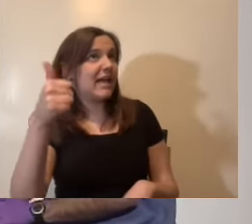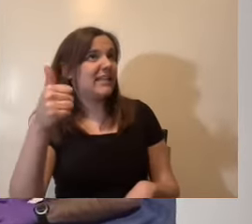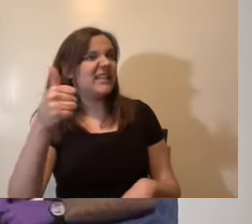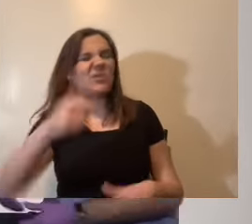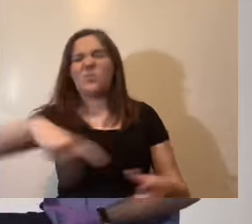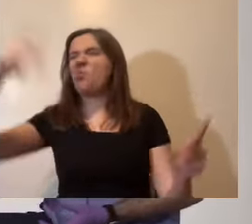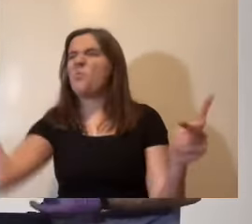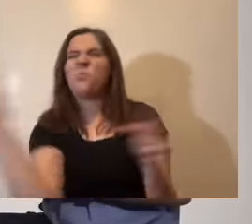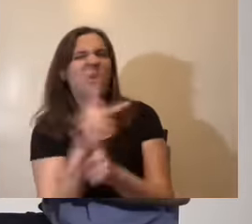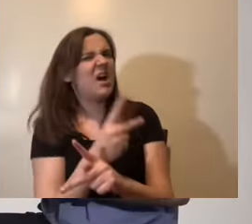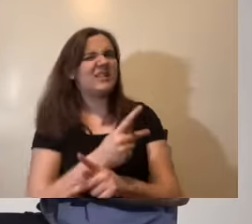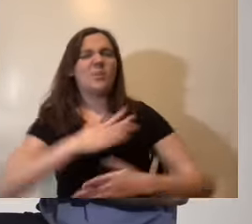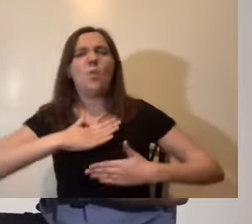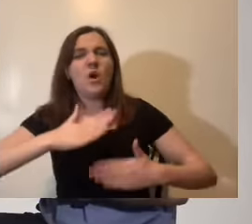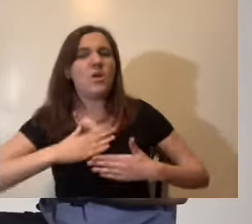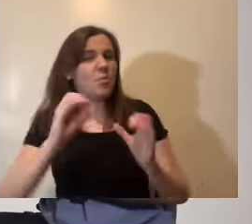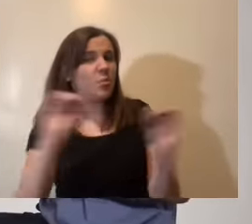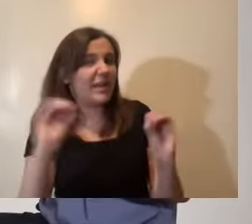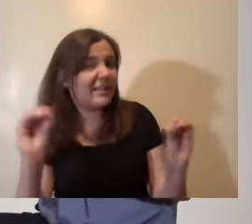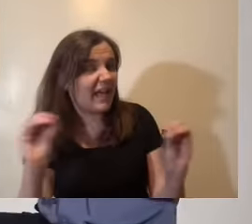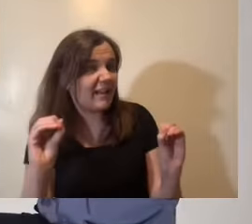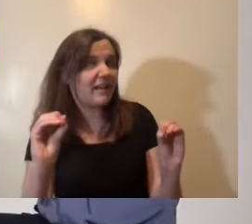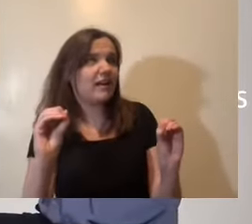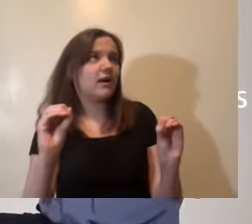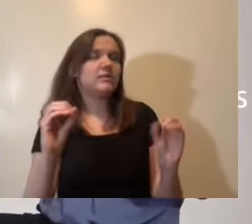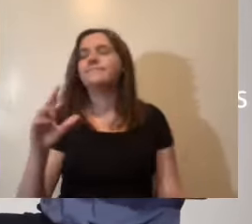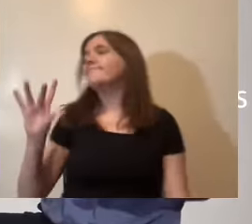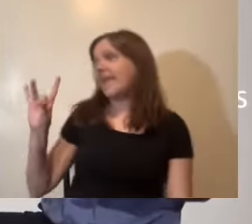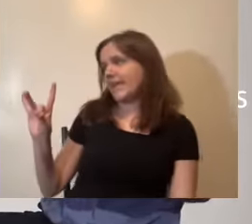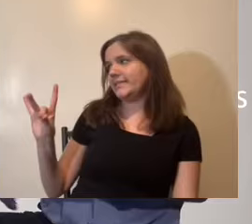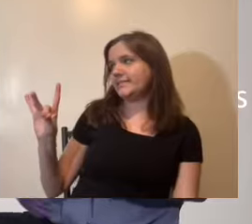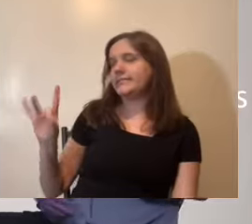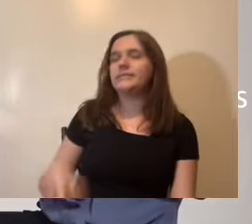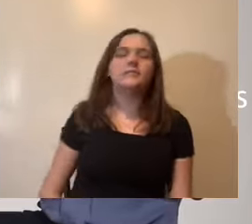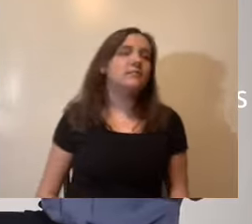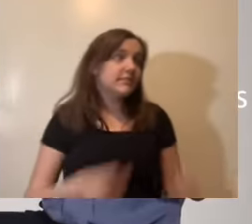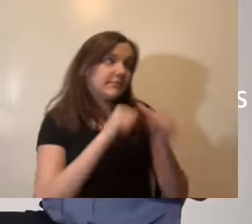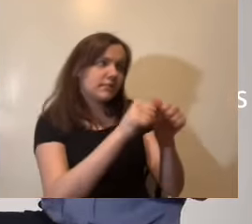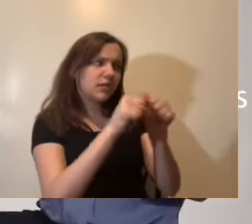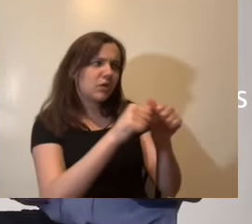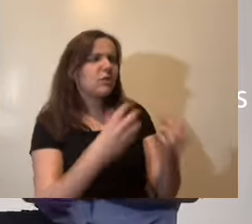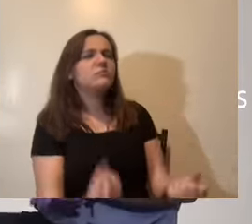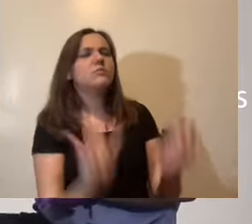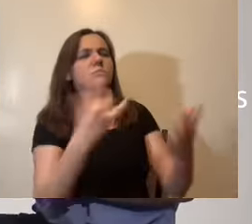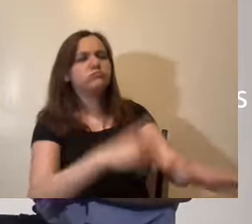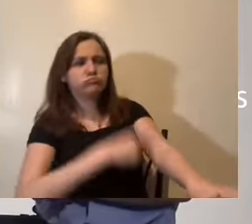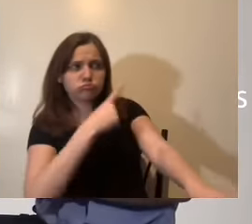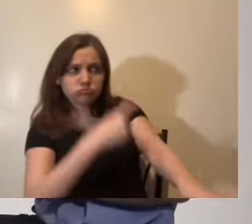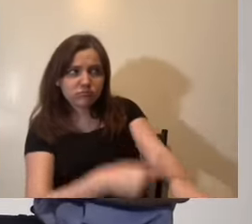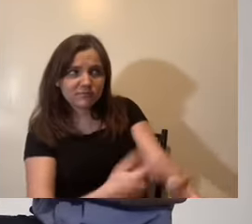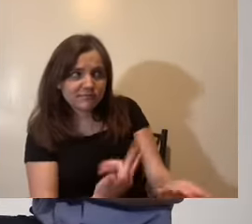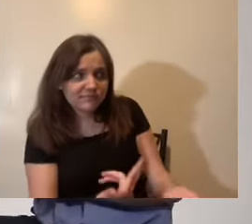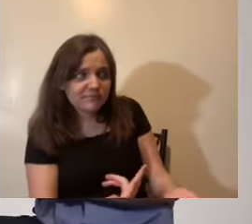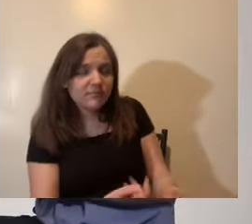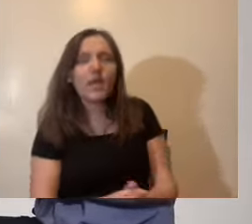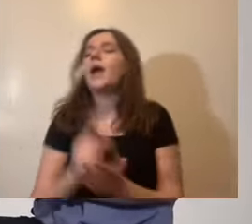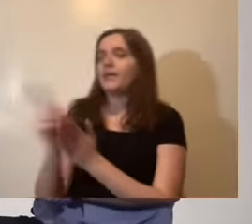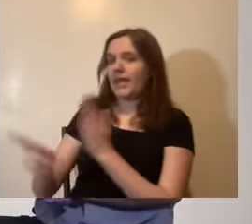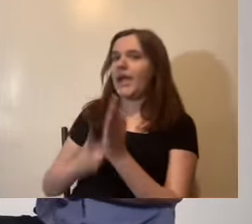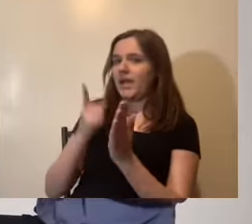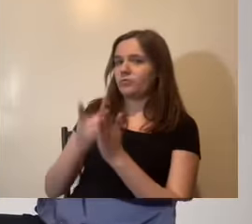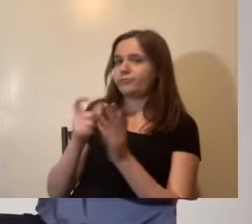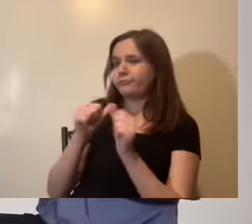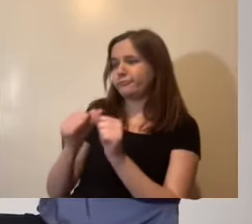Okay. So, and then after I've got my OPQRST done, I'll move on to my sample and try and get a little bit more